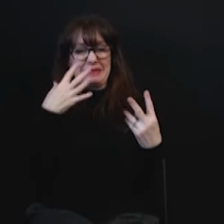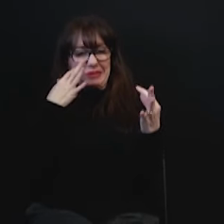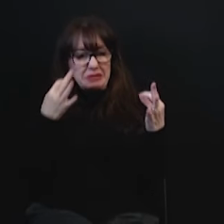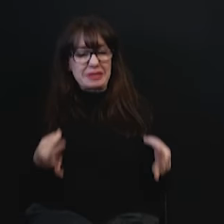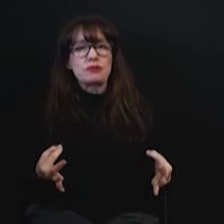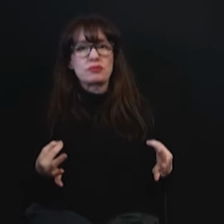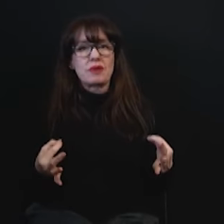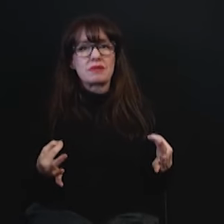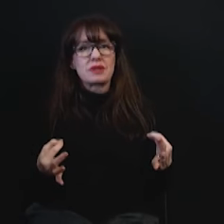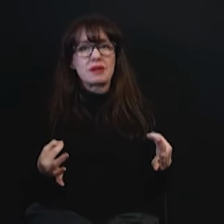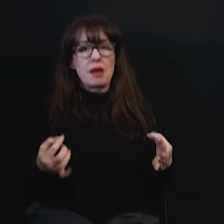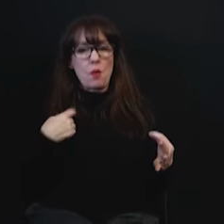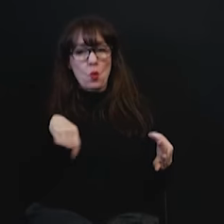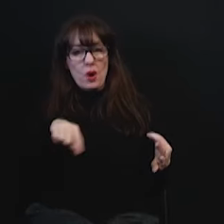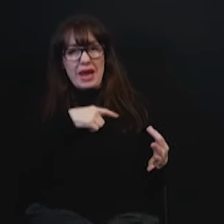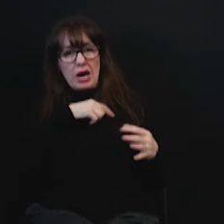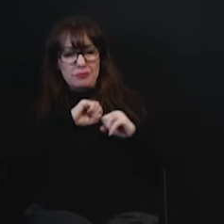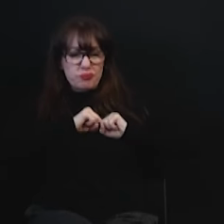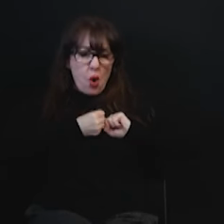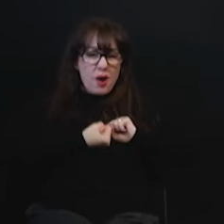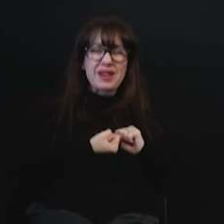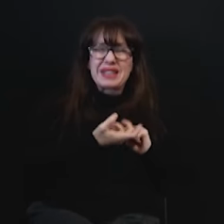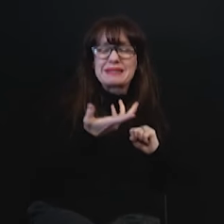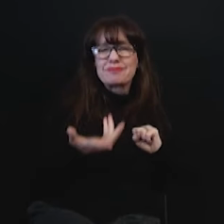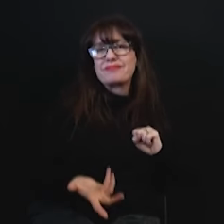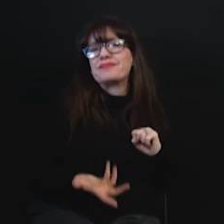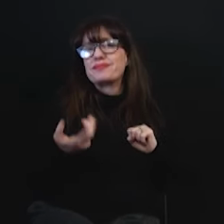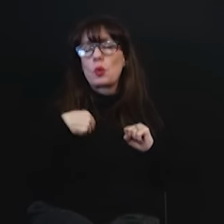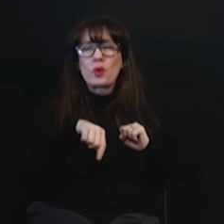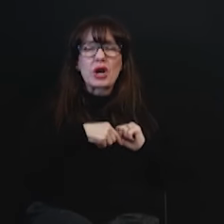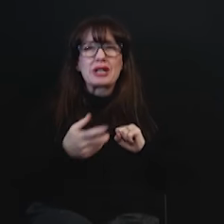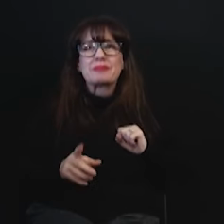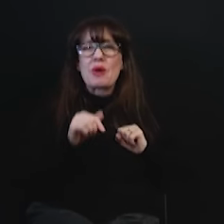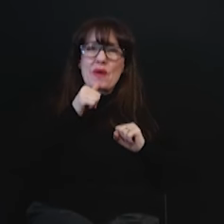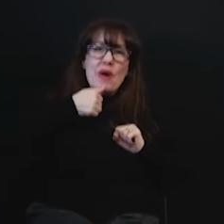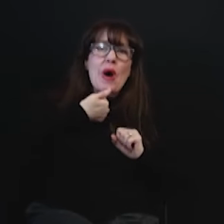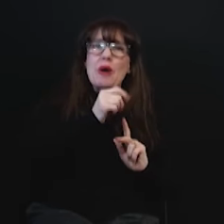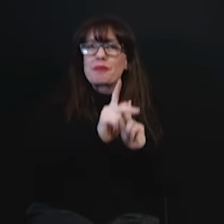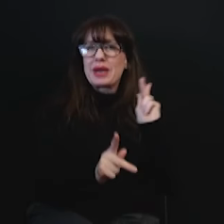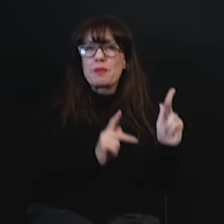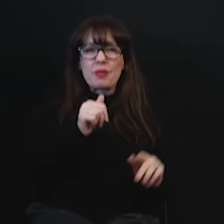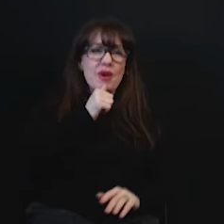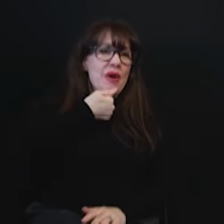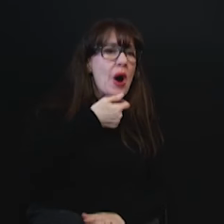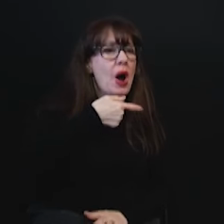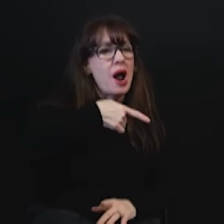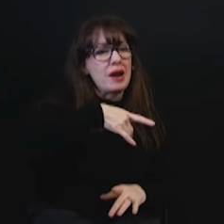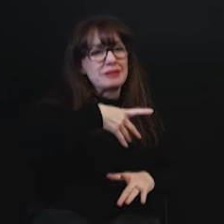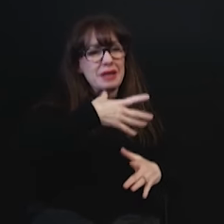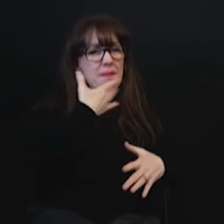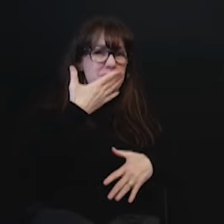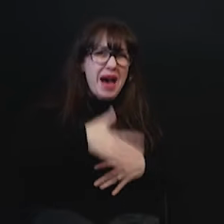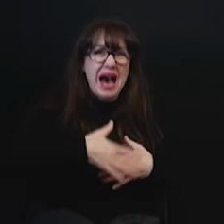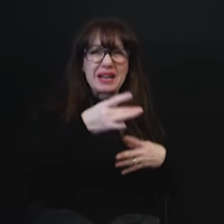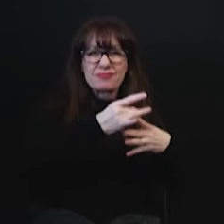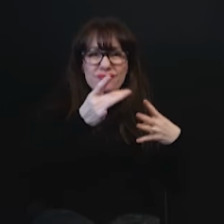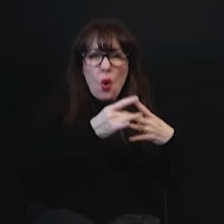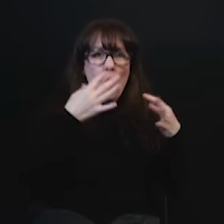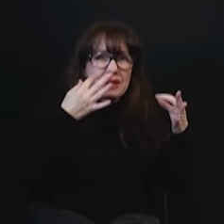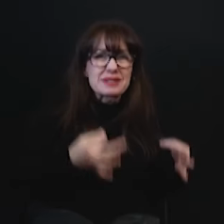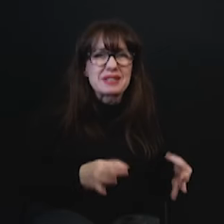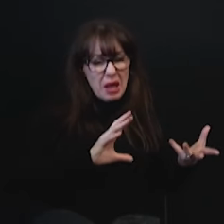and we are broken, and we are hurt people who hurt people and make poor choices at times. And so it